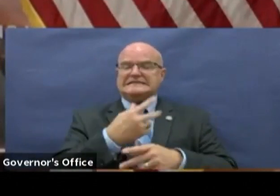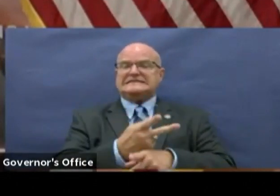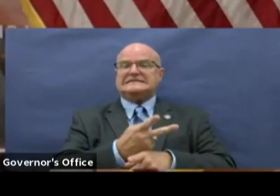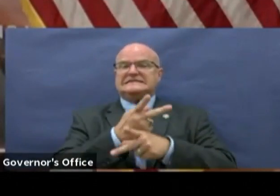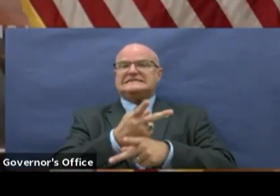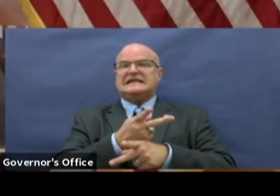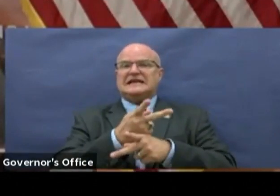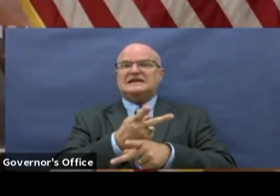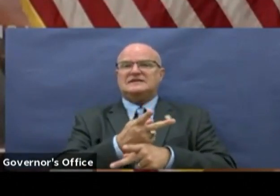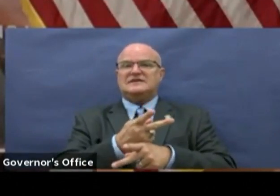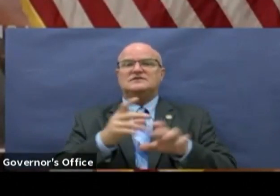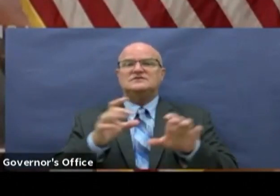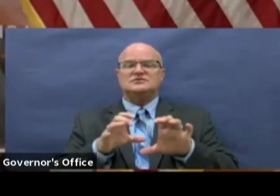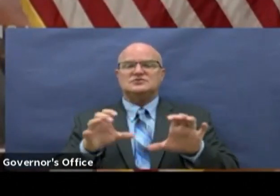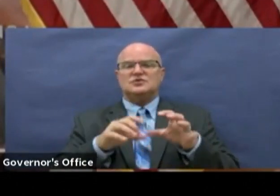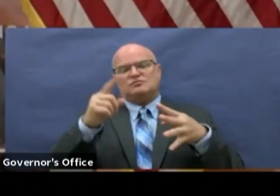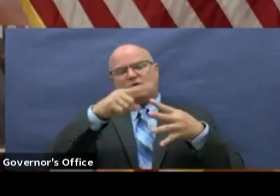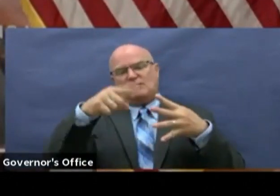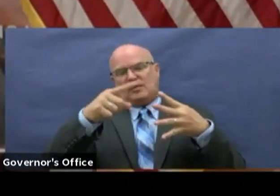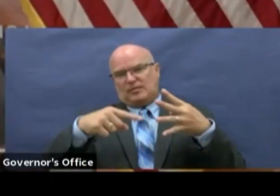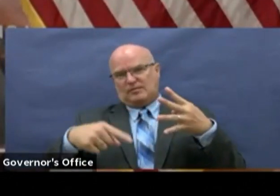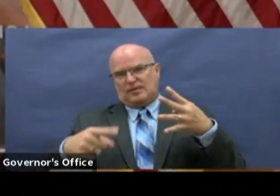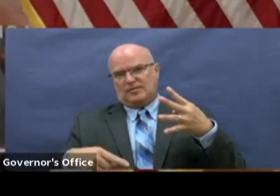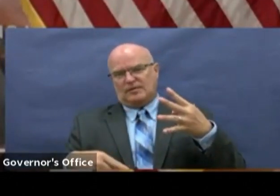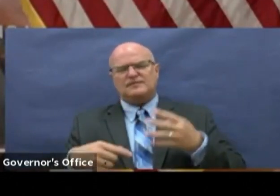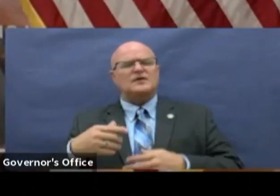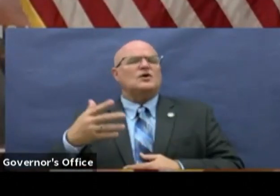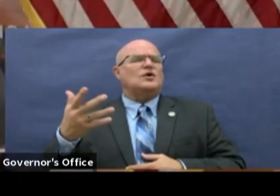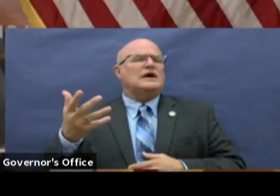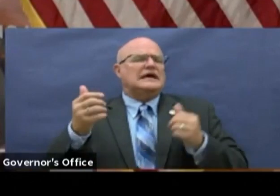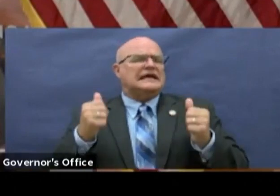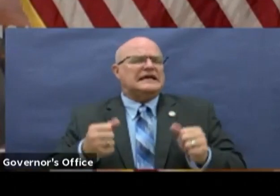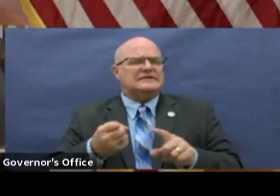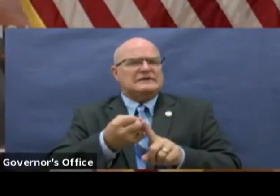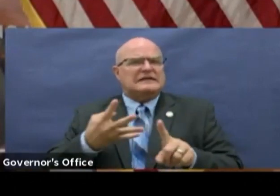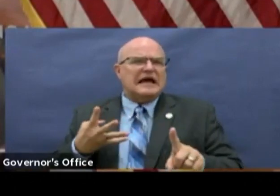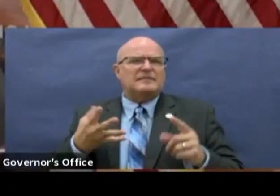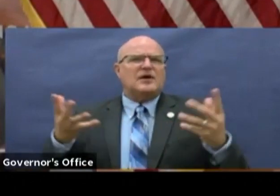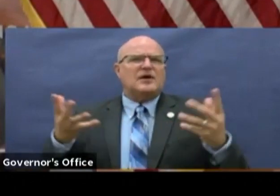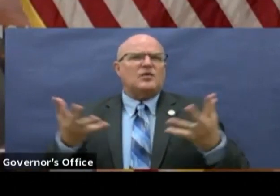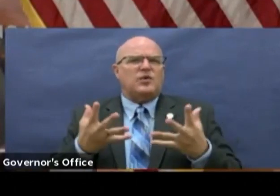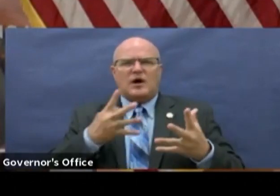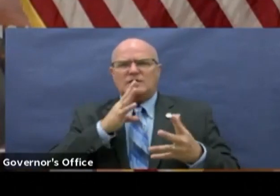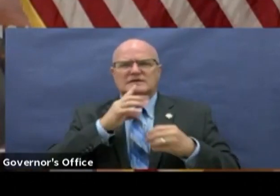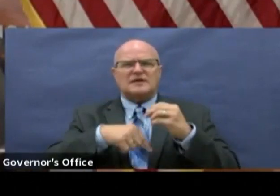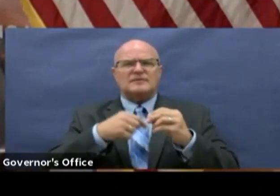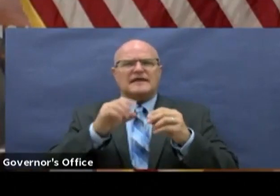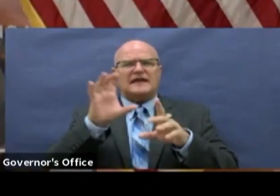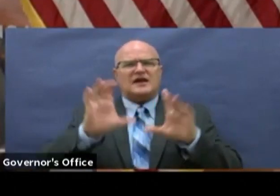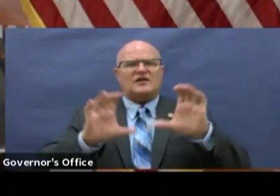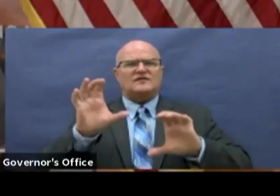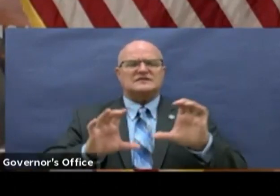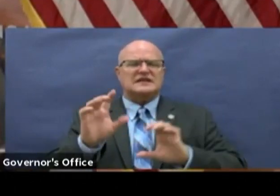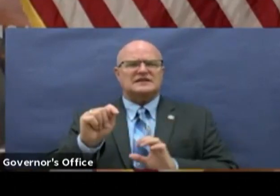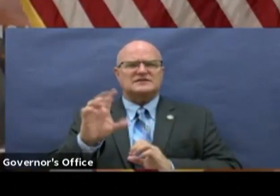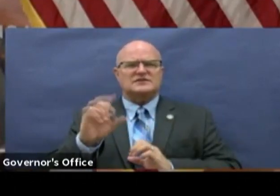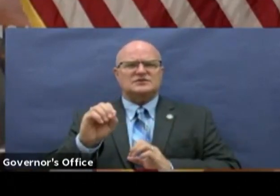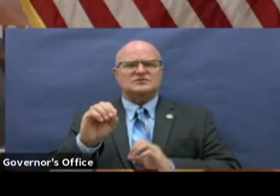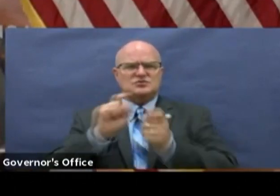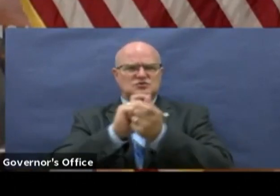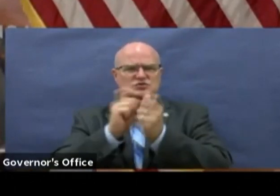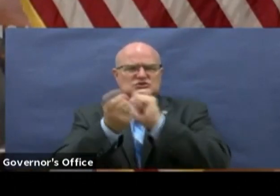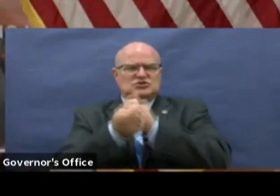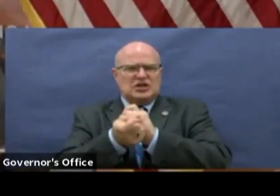caution, and Z. What can you elaborate on what was said in that conversation to